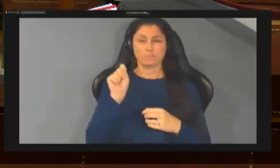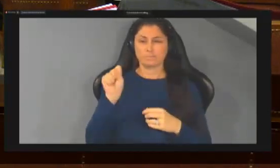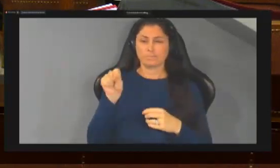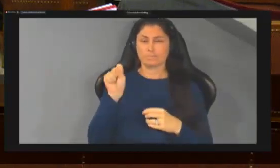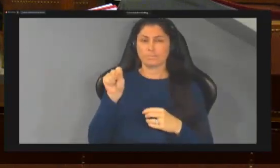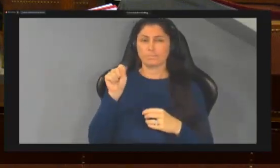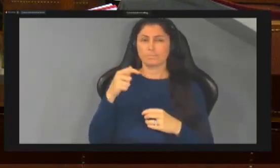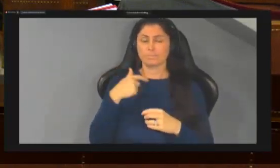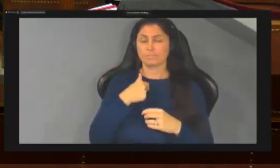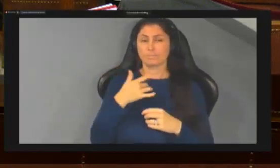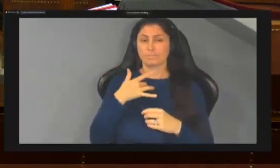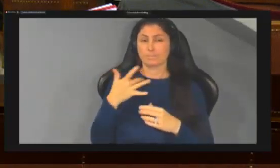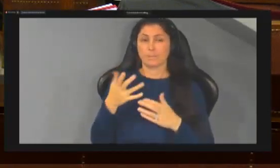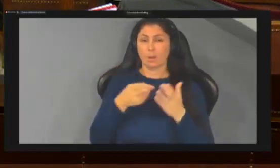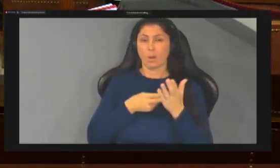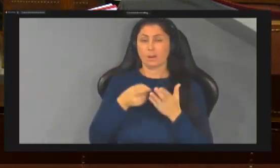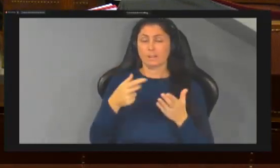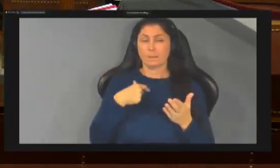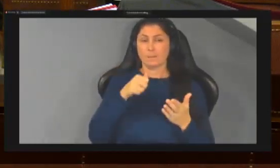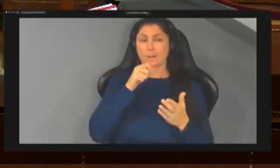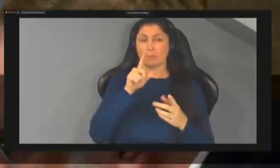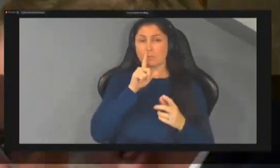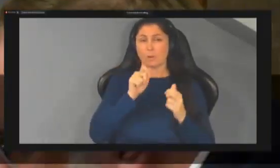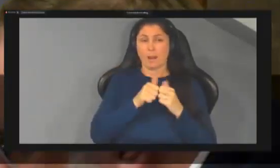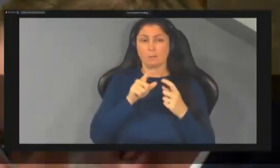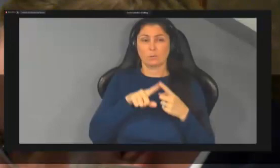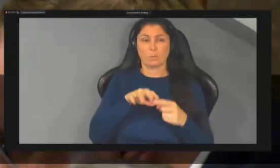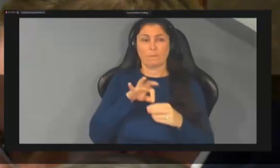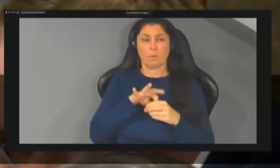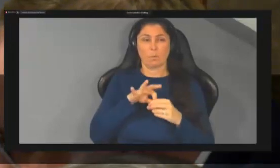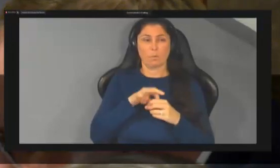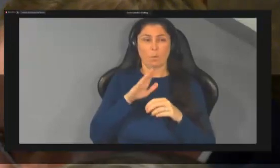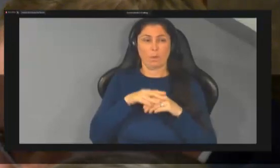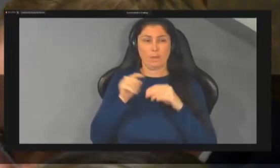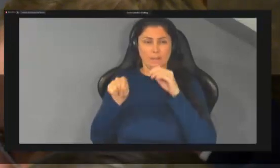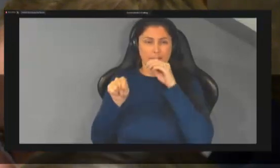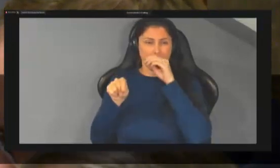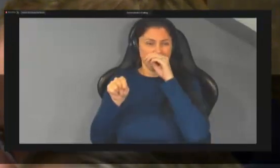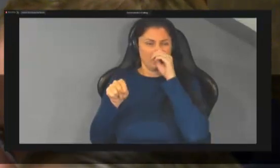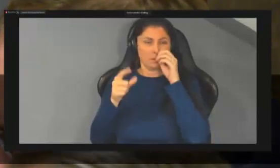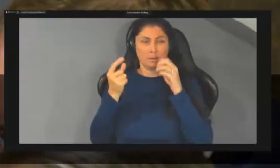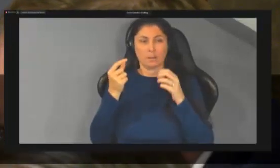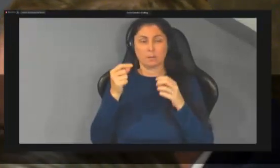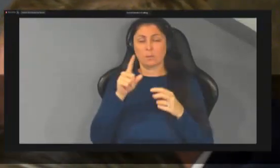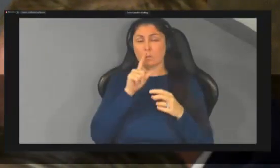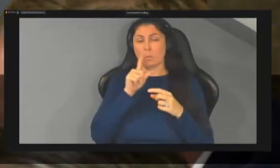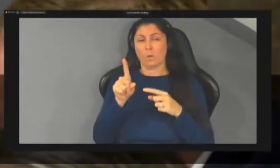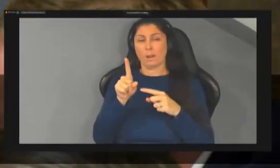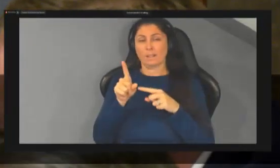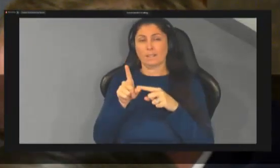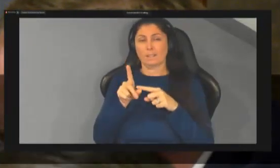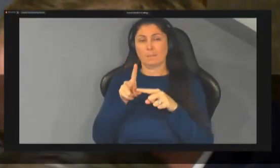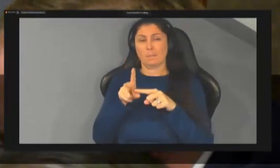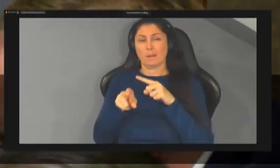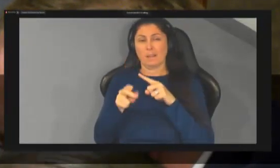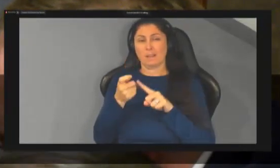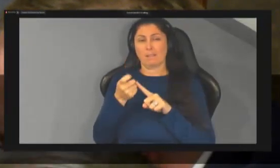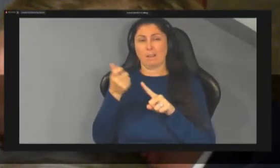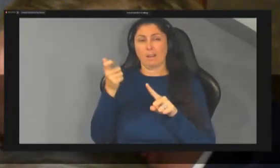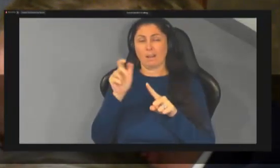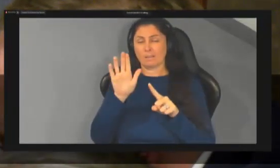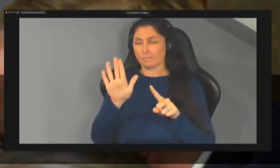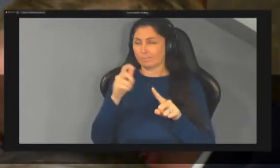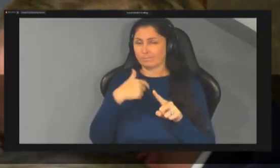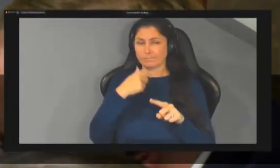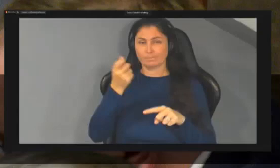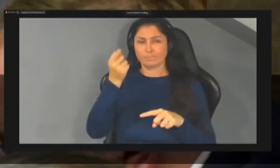To be honest, I'm not really sure how to vote on this because what is being cut in order to pay, and I understand that, you know, we need